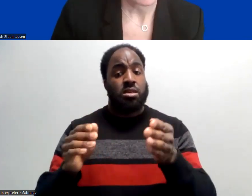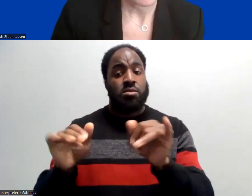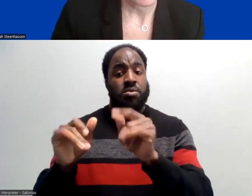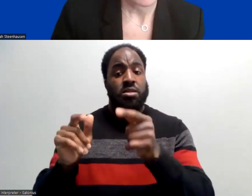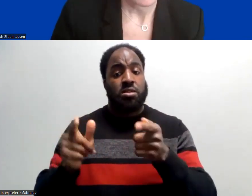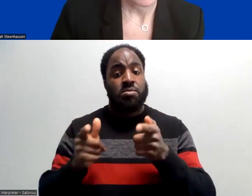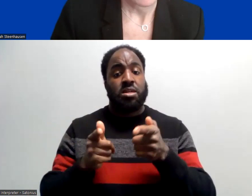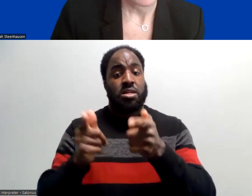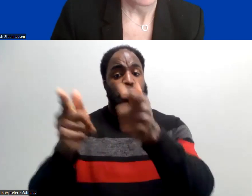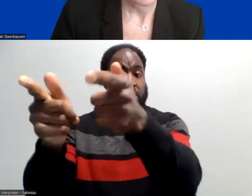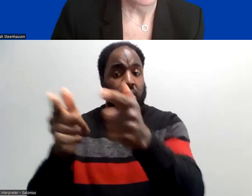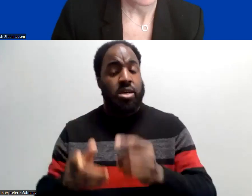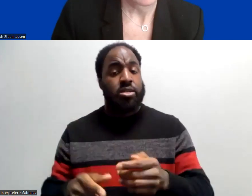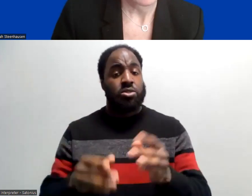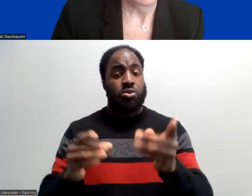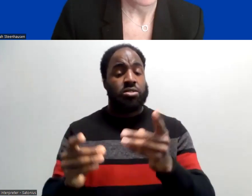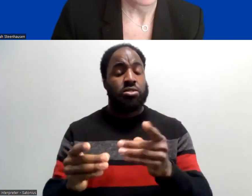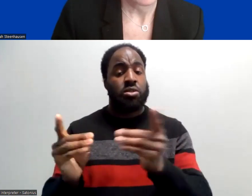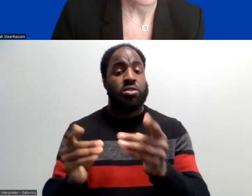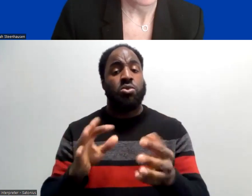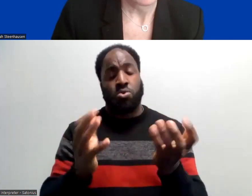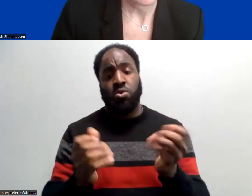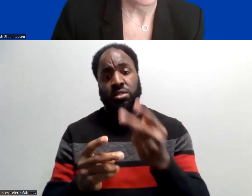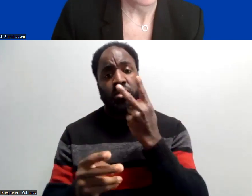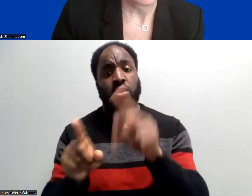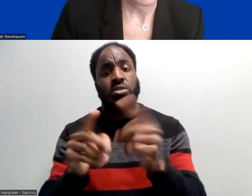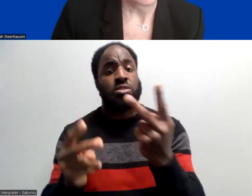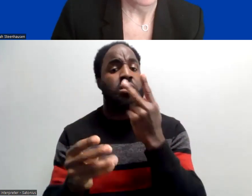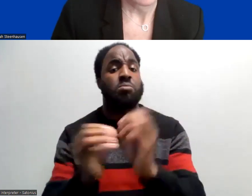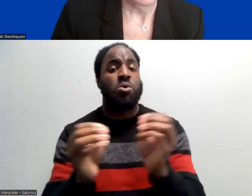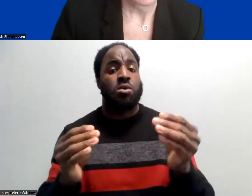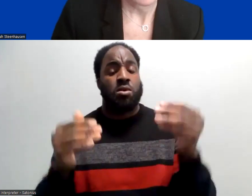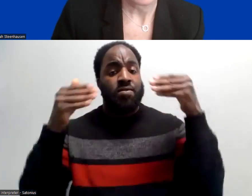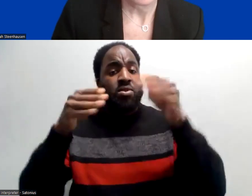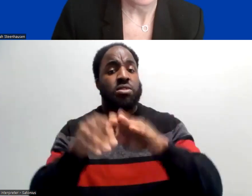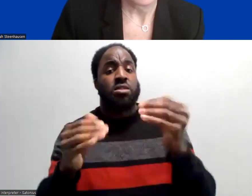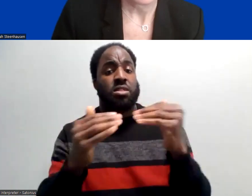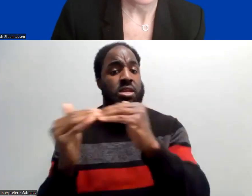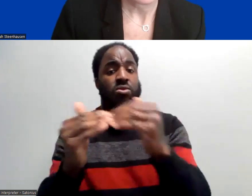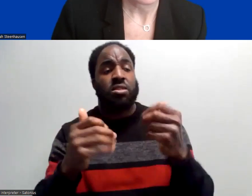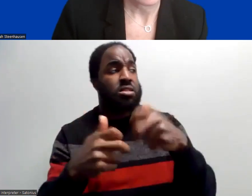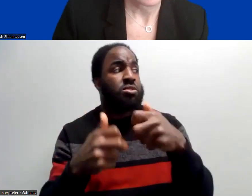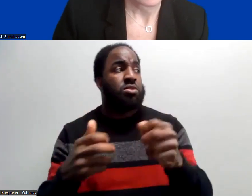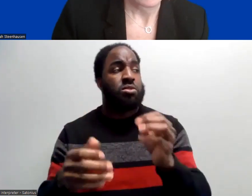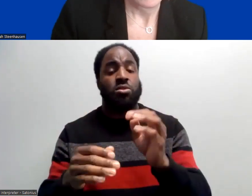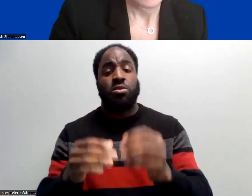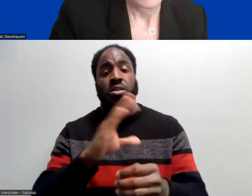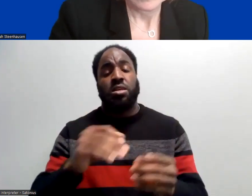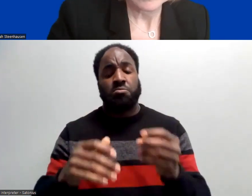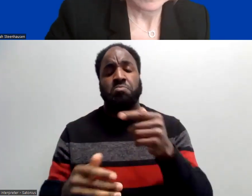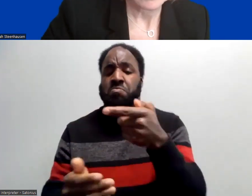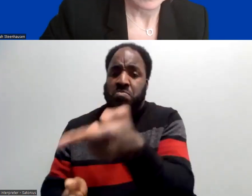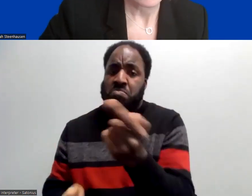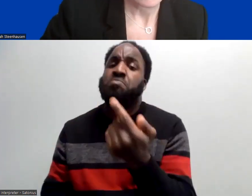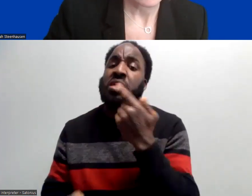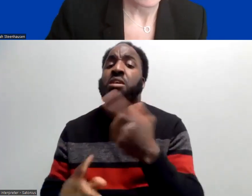be. We also want to see more of the focus on equity issues within all of this work. And it's mentioned there, but we want to